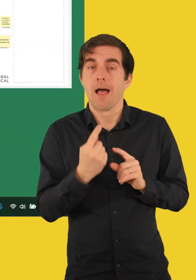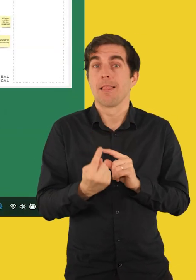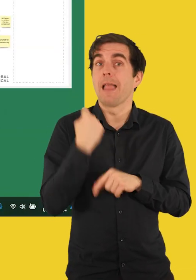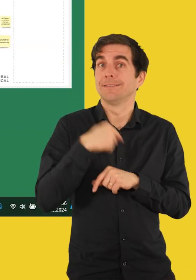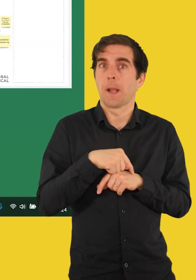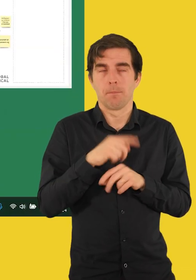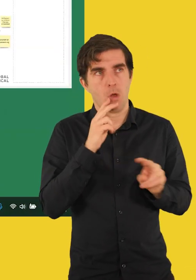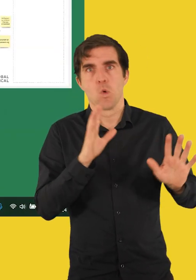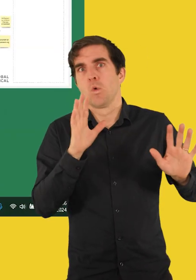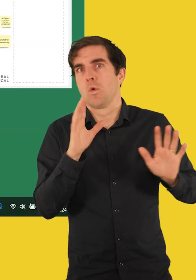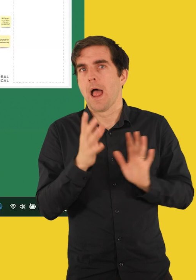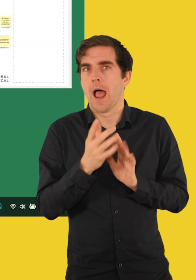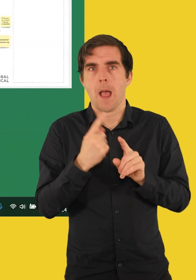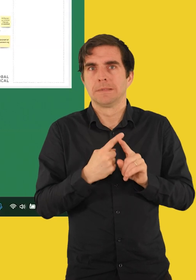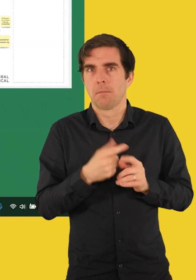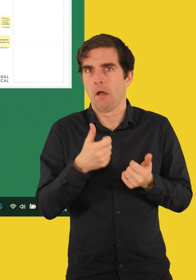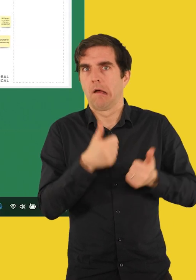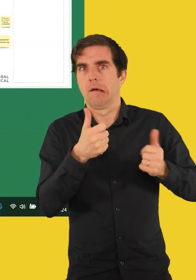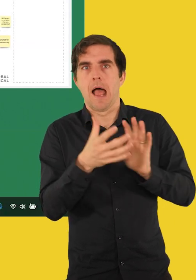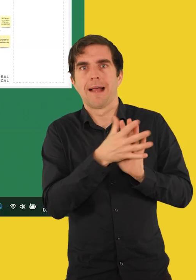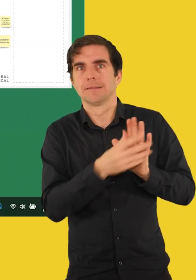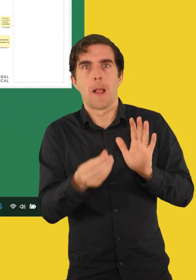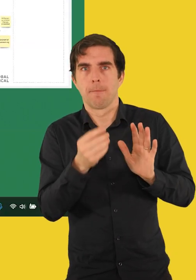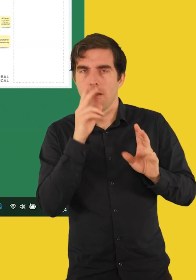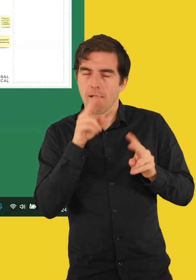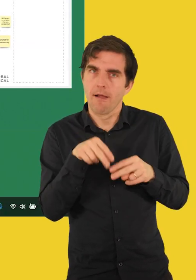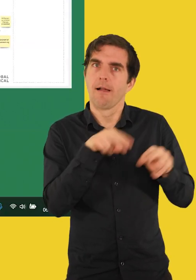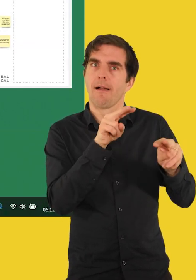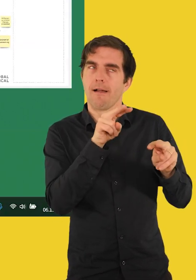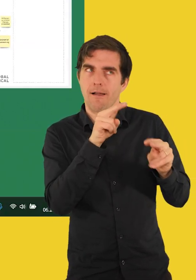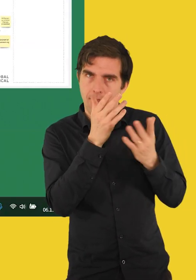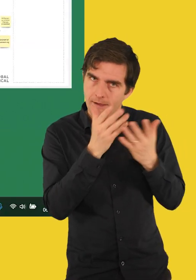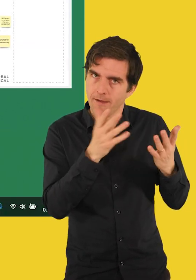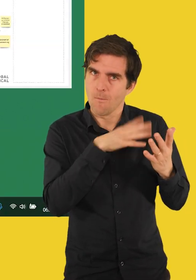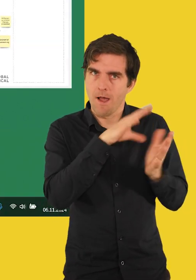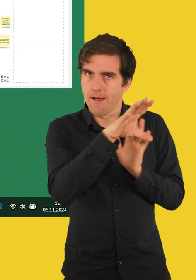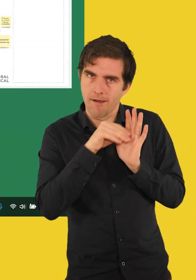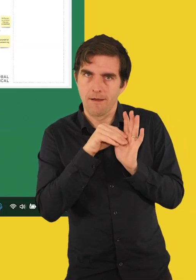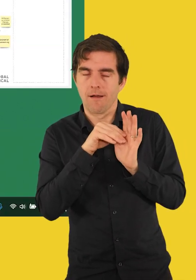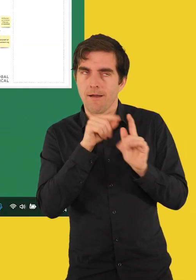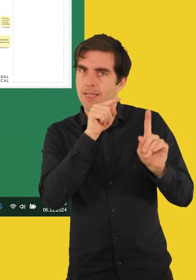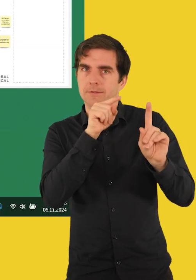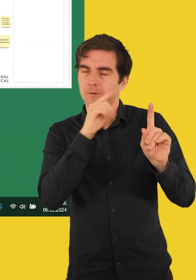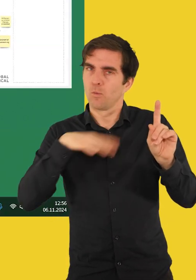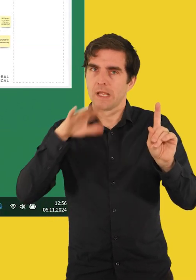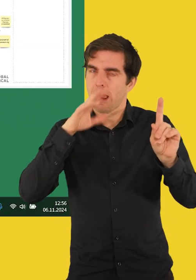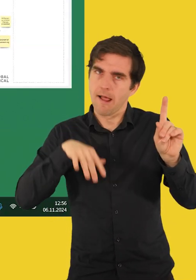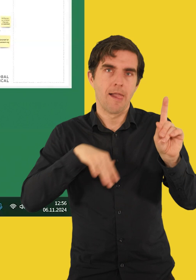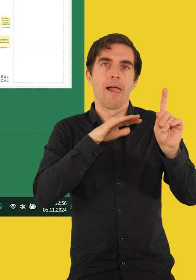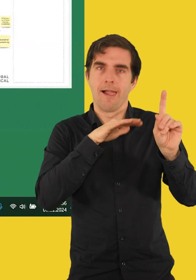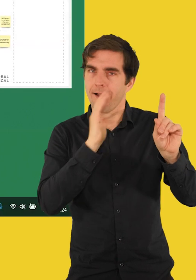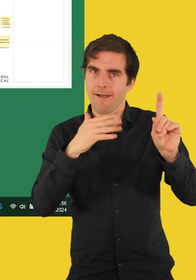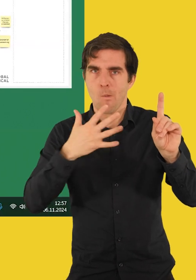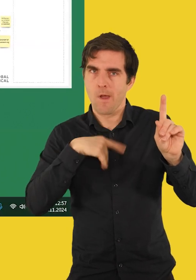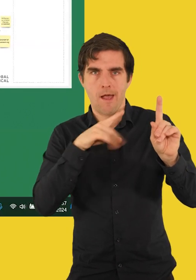course, at that point, it was Amsterdam was like the example, the North Star that we looked at.